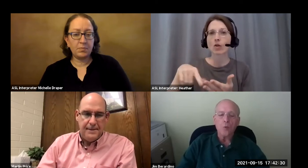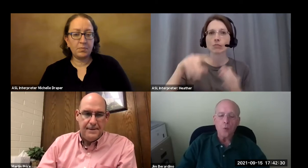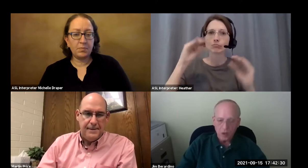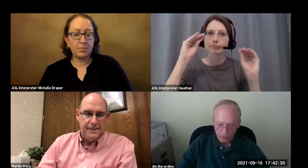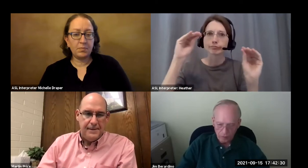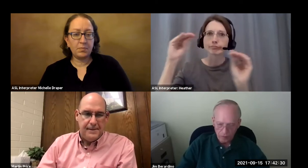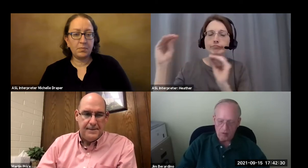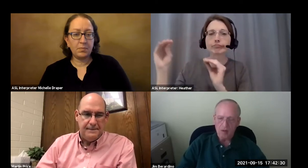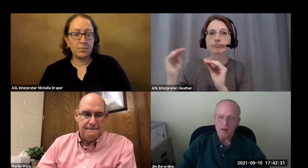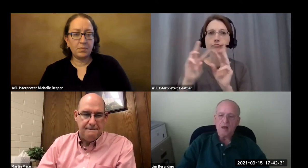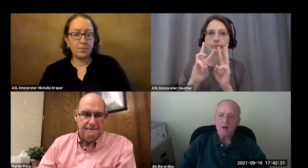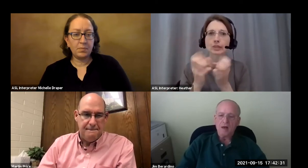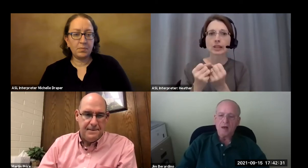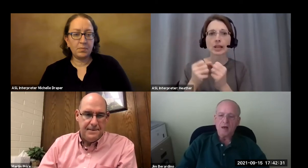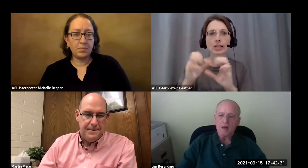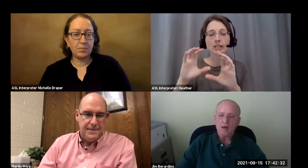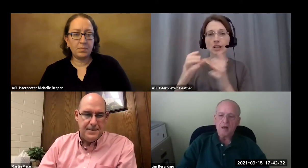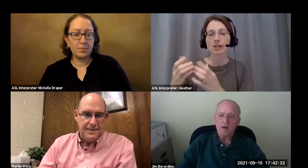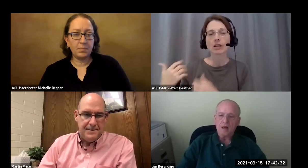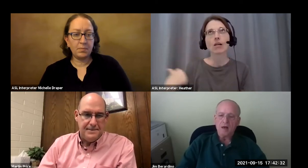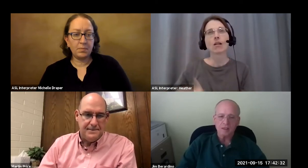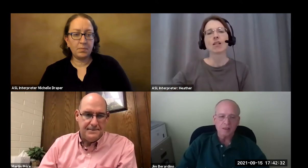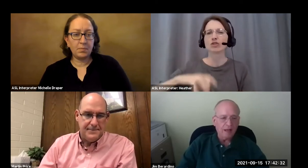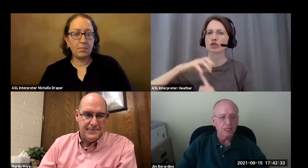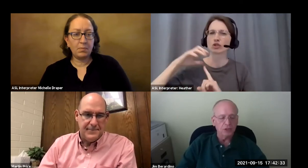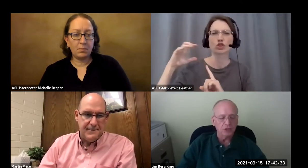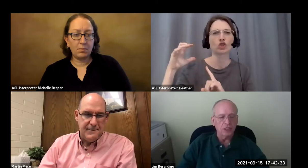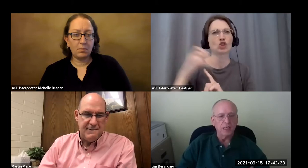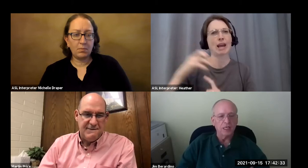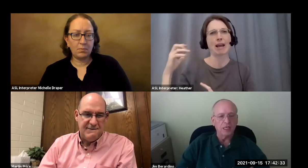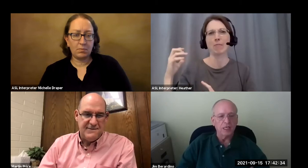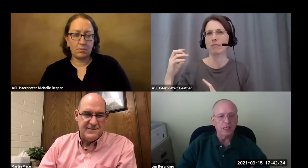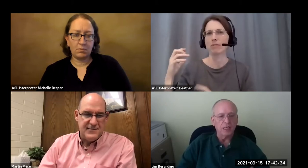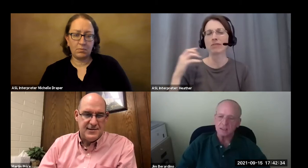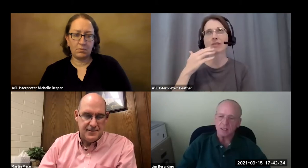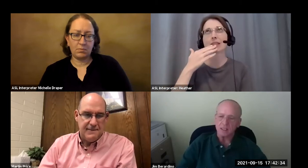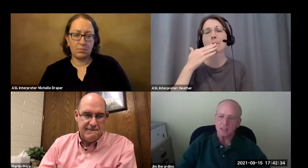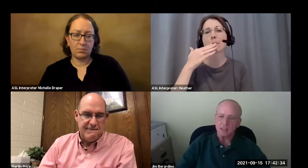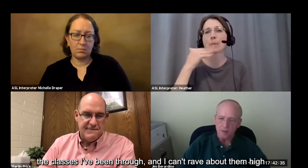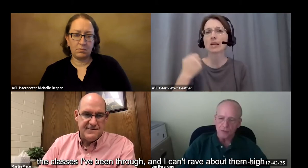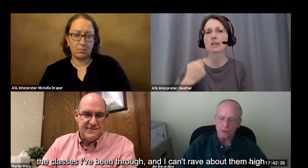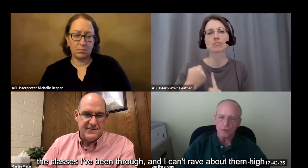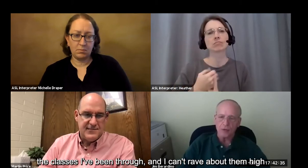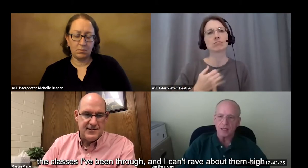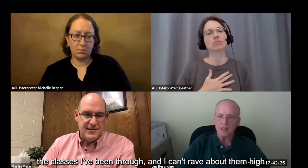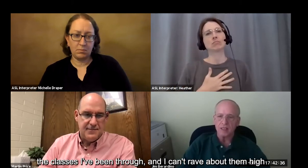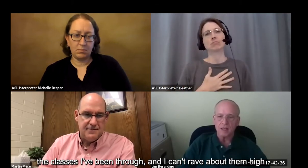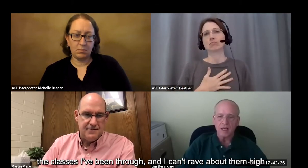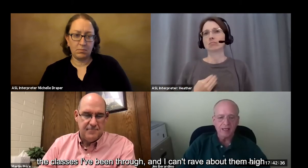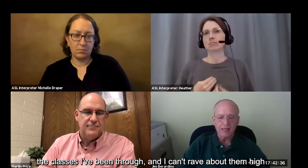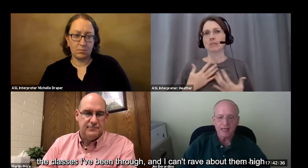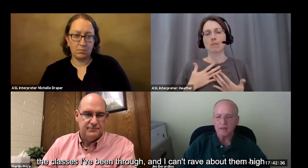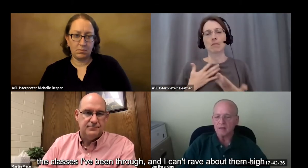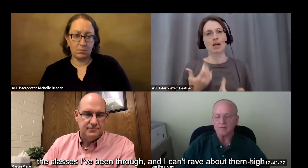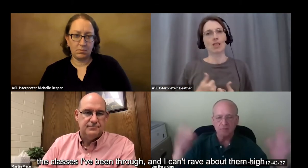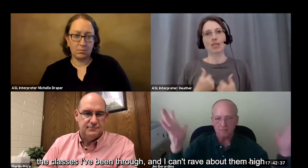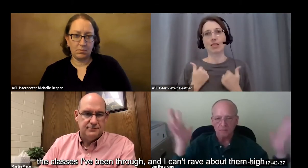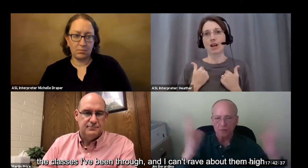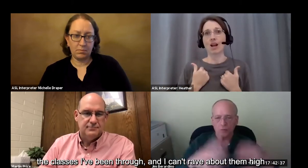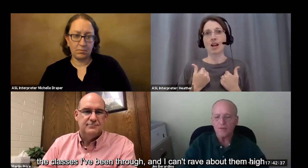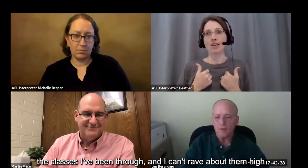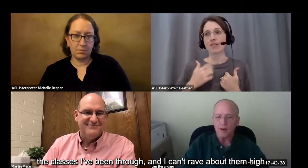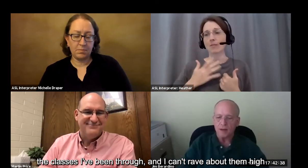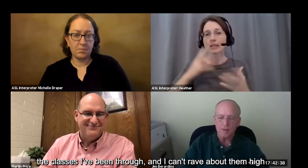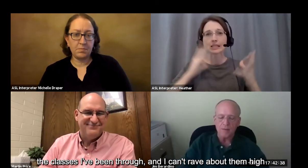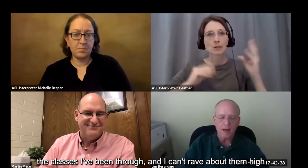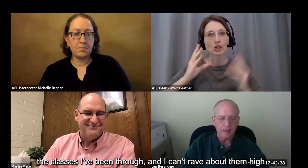classes are beyond wonderful. It's been life-changing in the classes that I've been through, and I